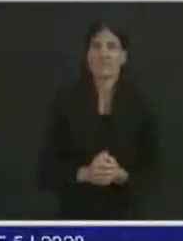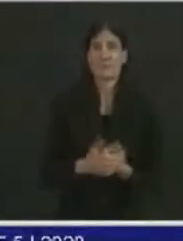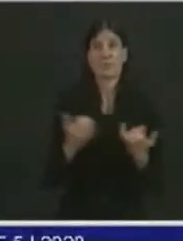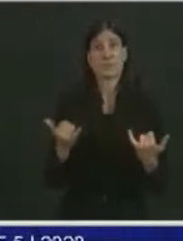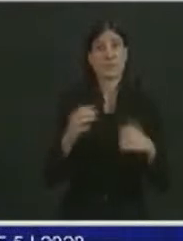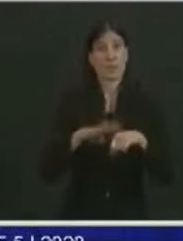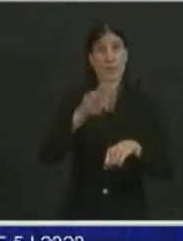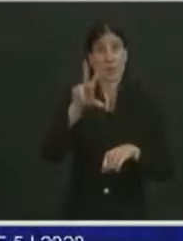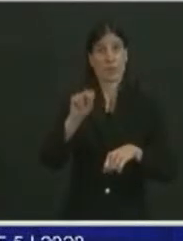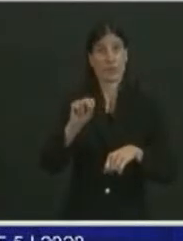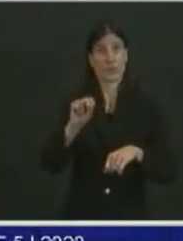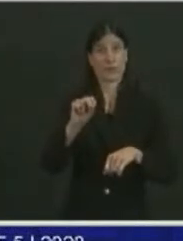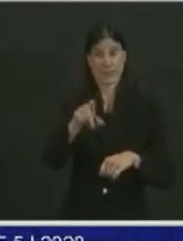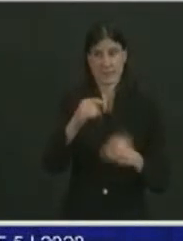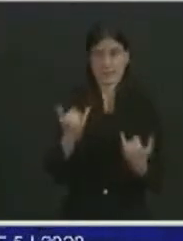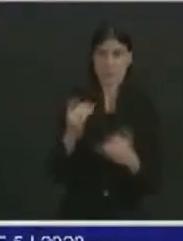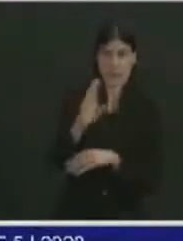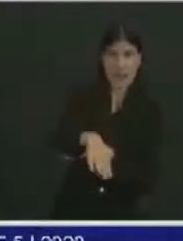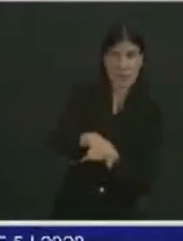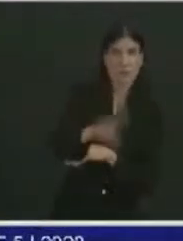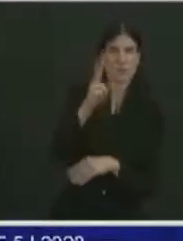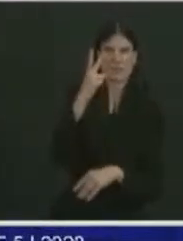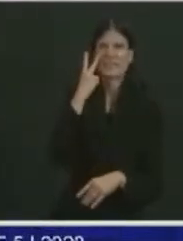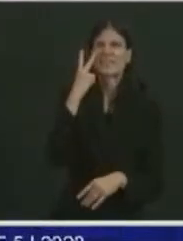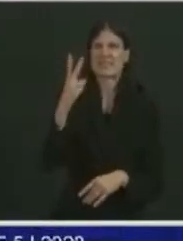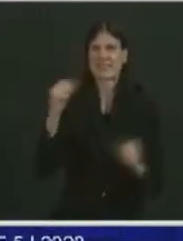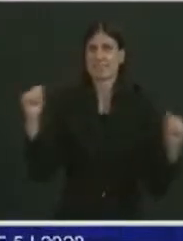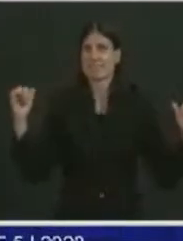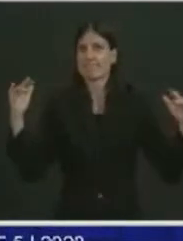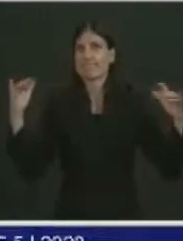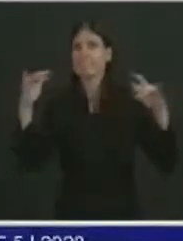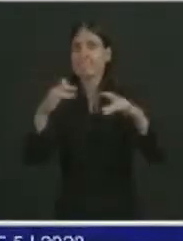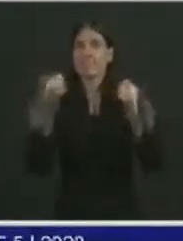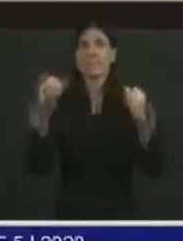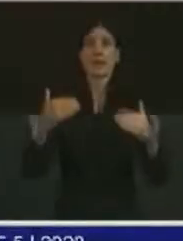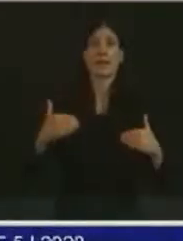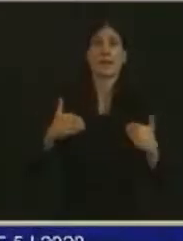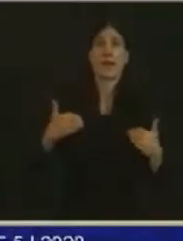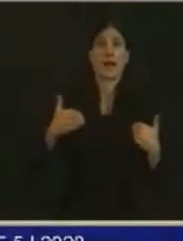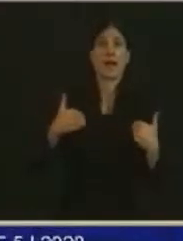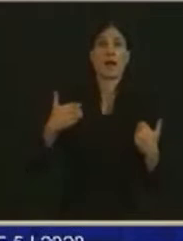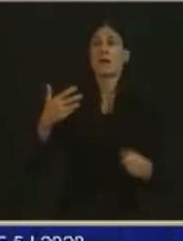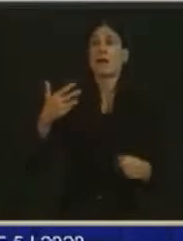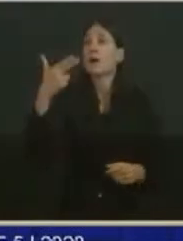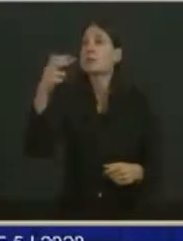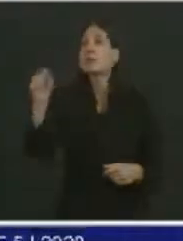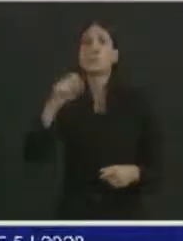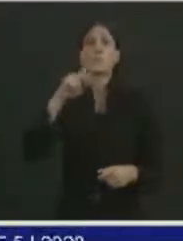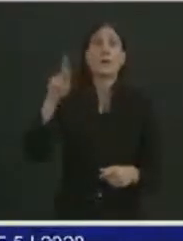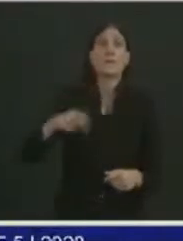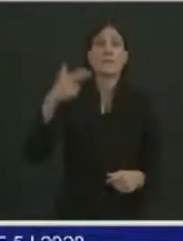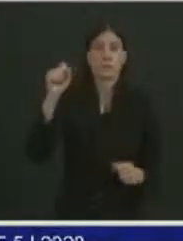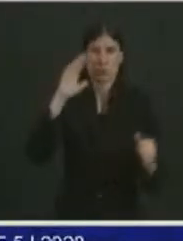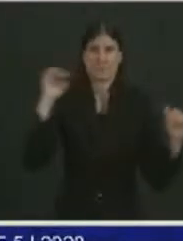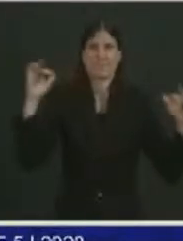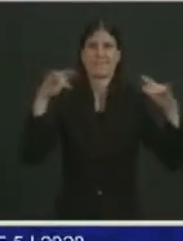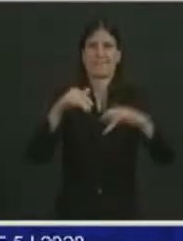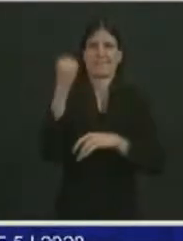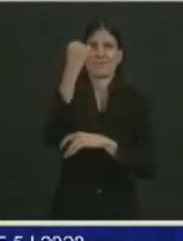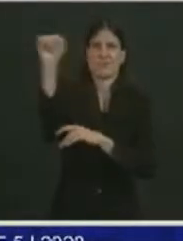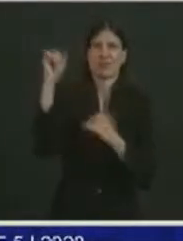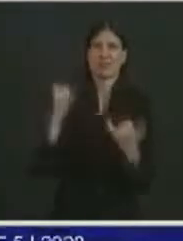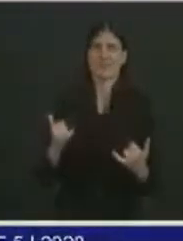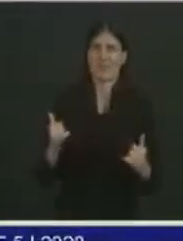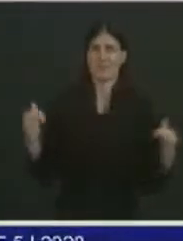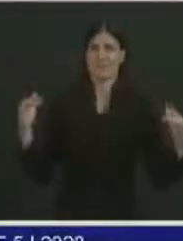the Providence Public School System. In the work that we've been doing with the Providence Public School System and the